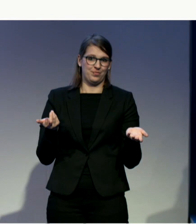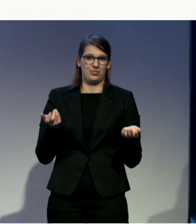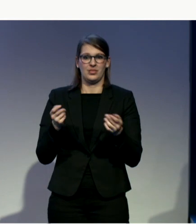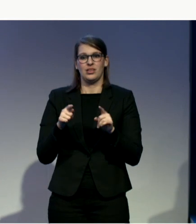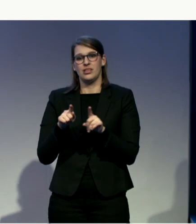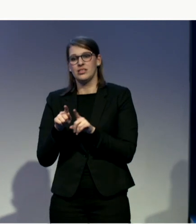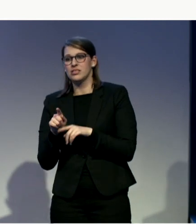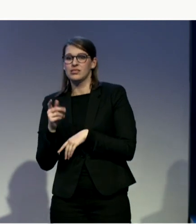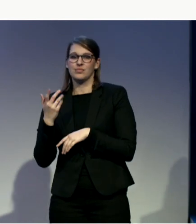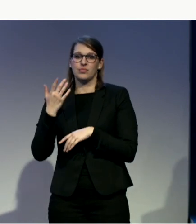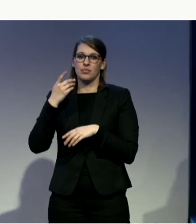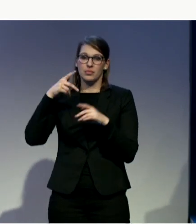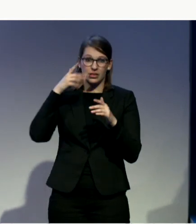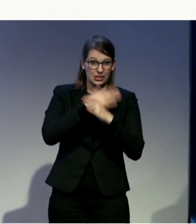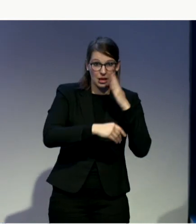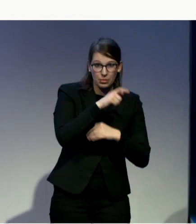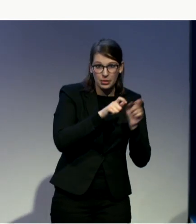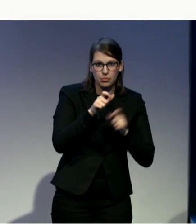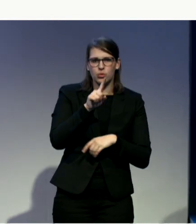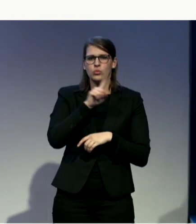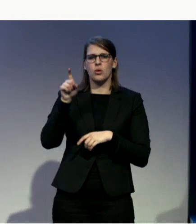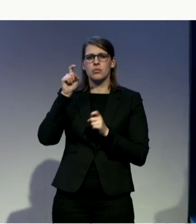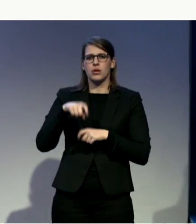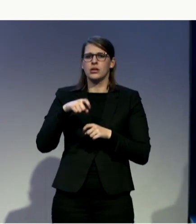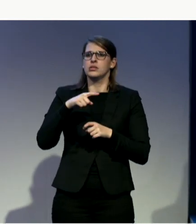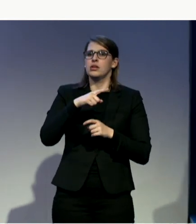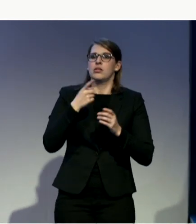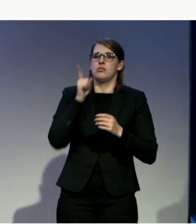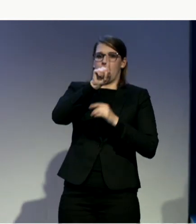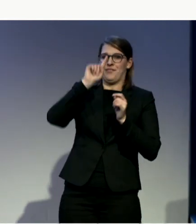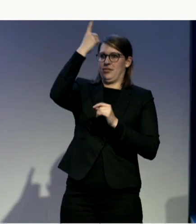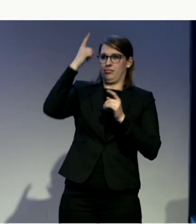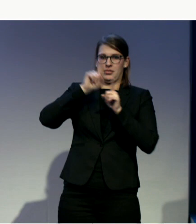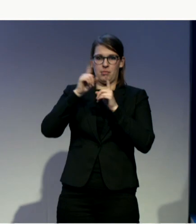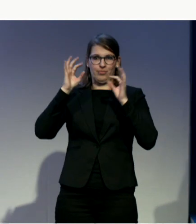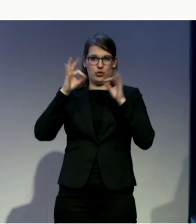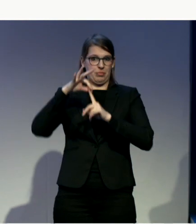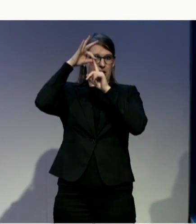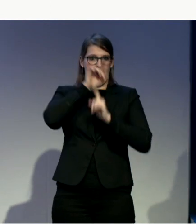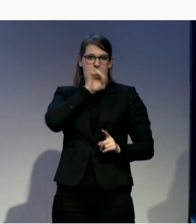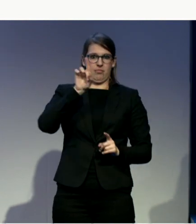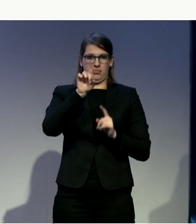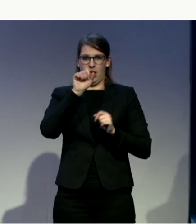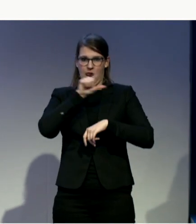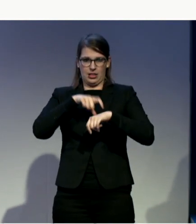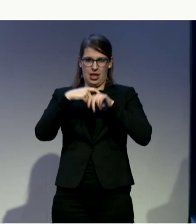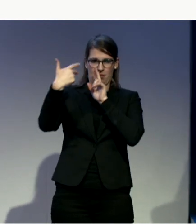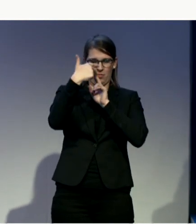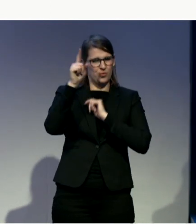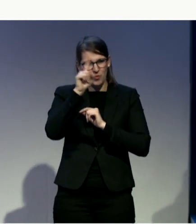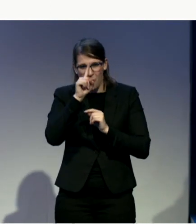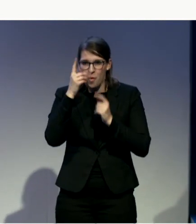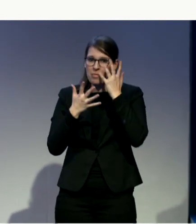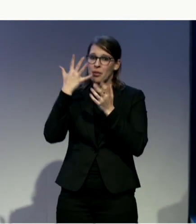just in the film. Now, I know for almost any other reason, everyone hates these